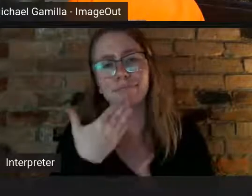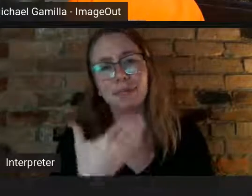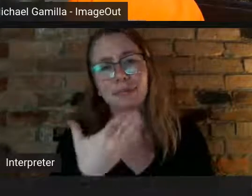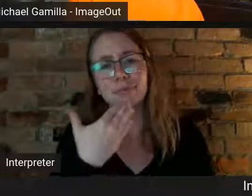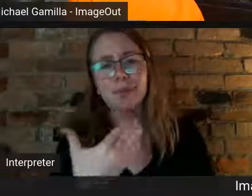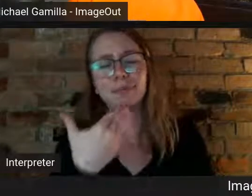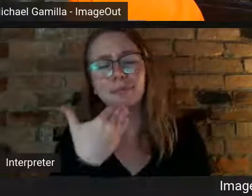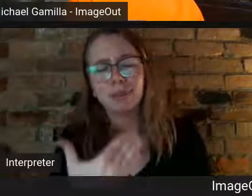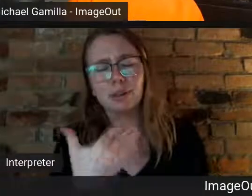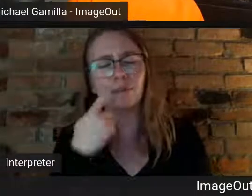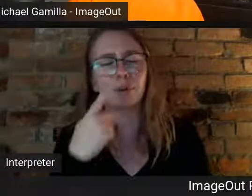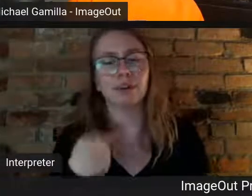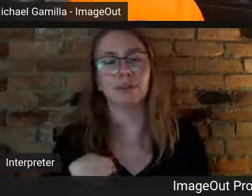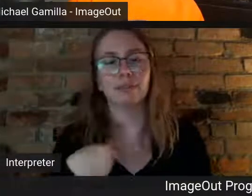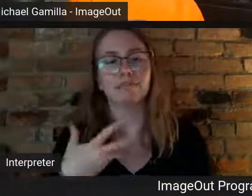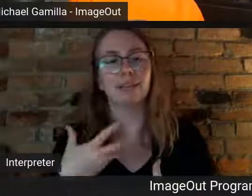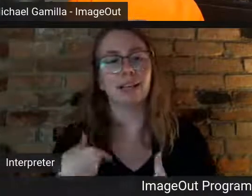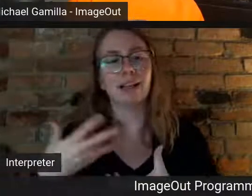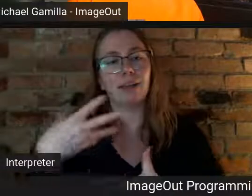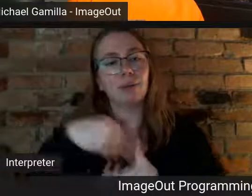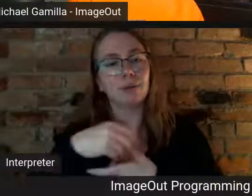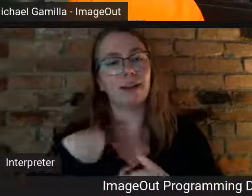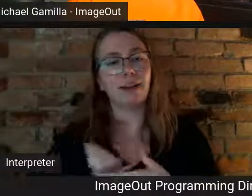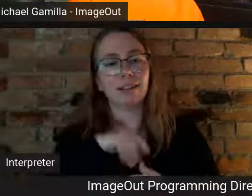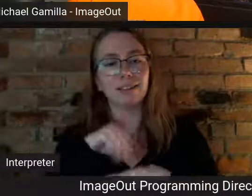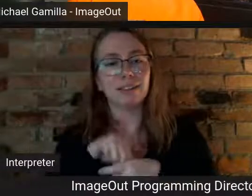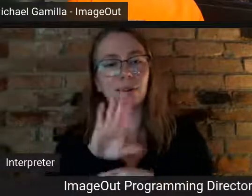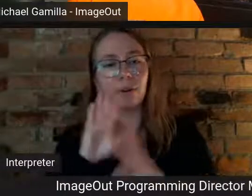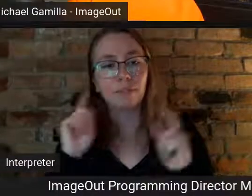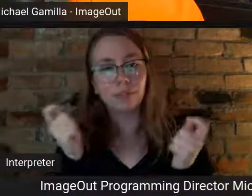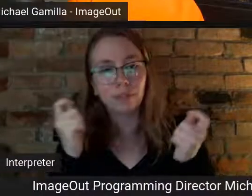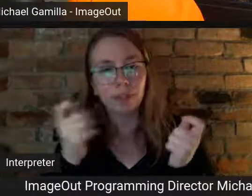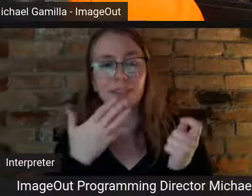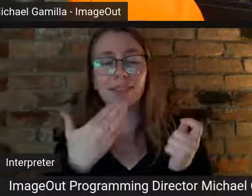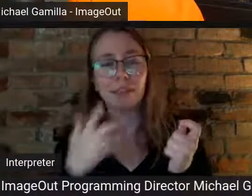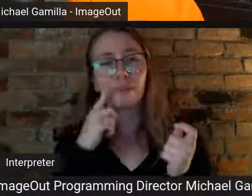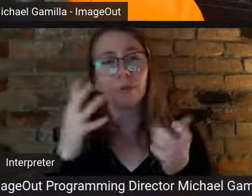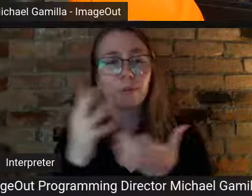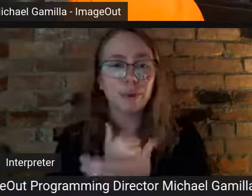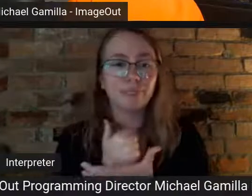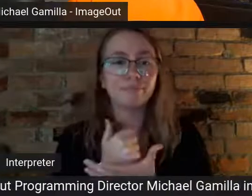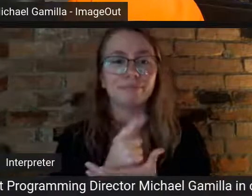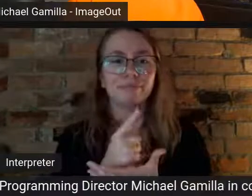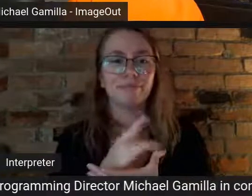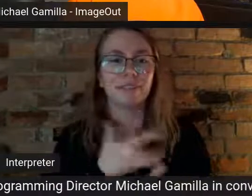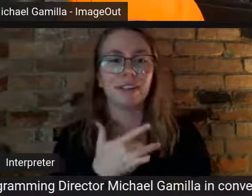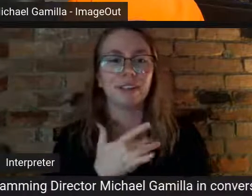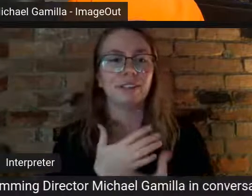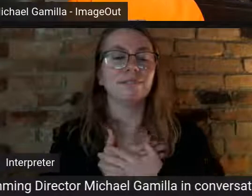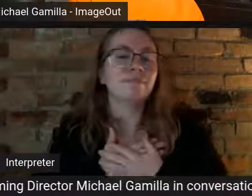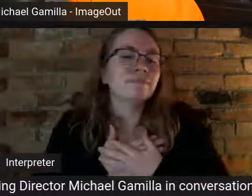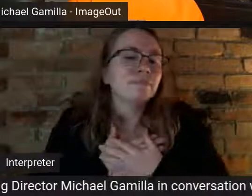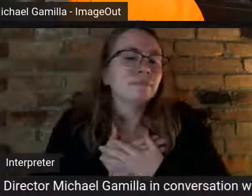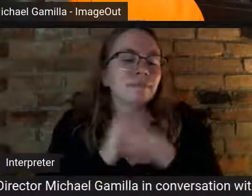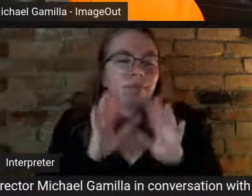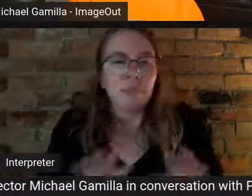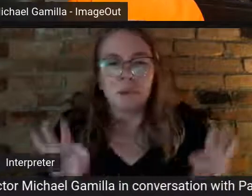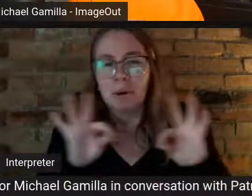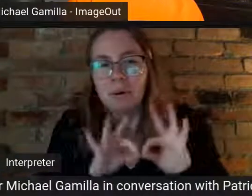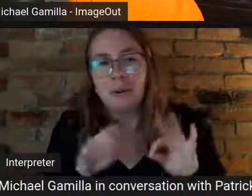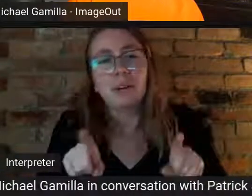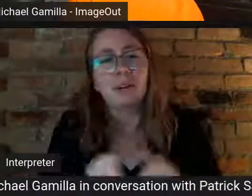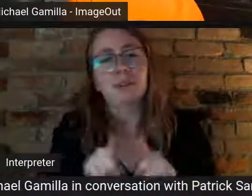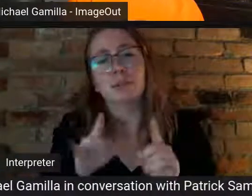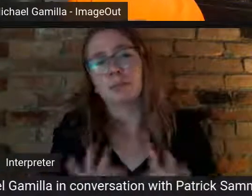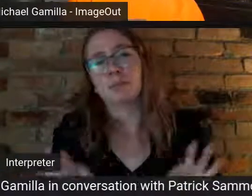so much for including us in the festival. Thank you so much for our win. It means so much to us, but also to everyone that was featured in